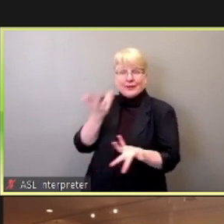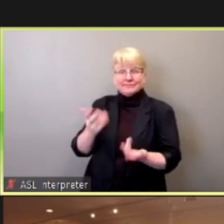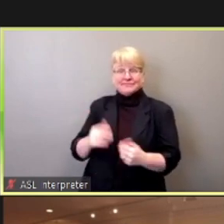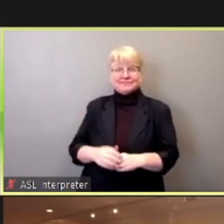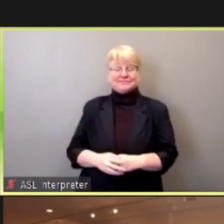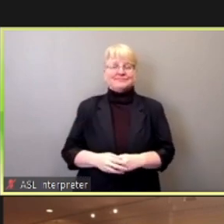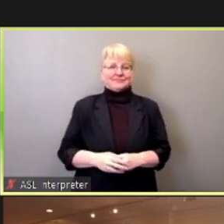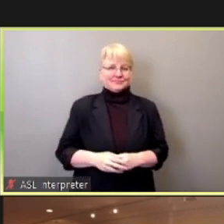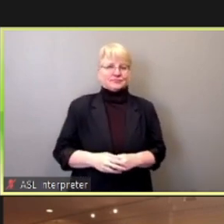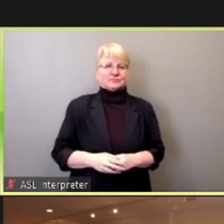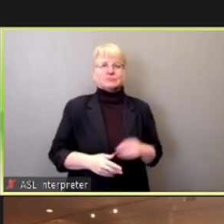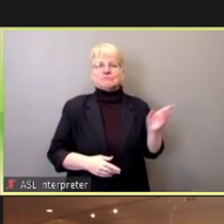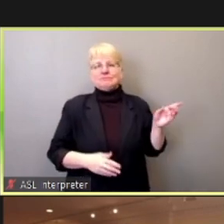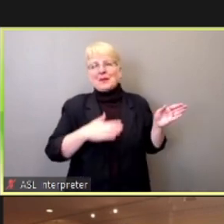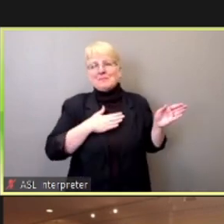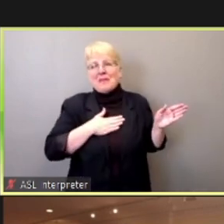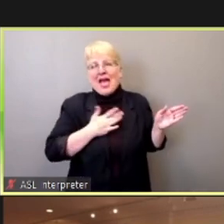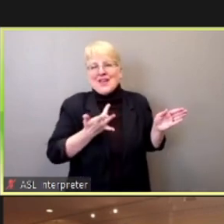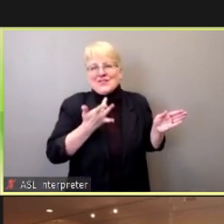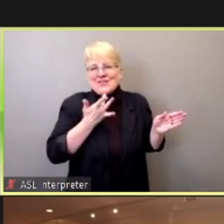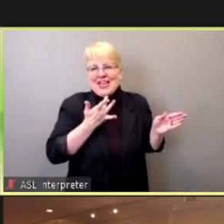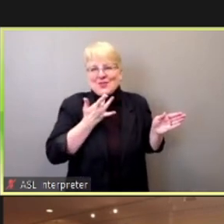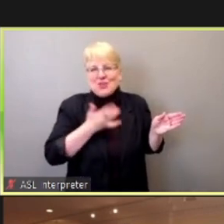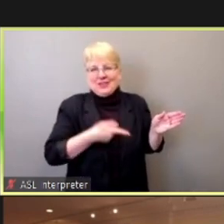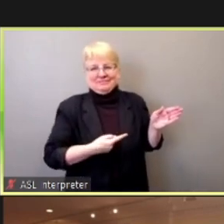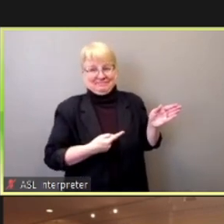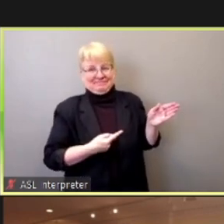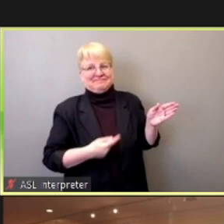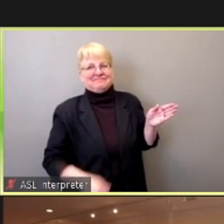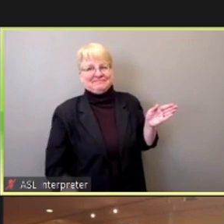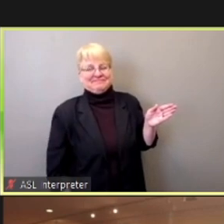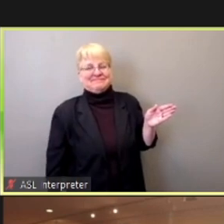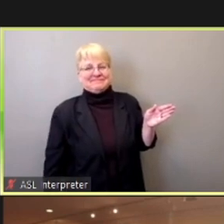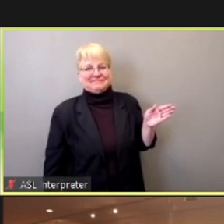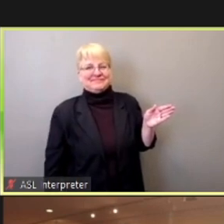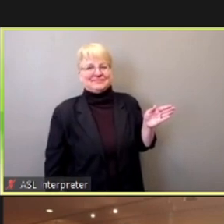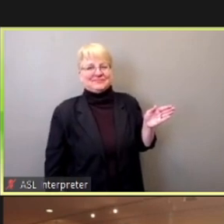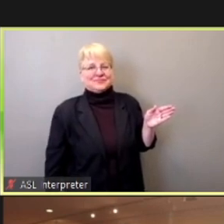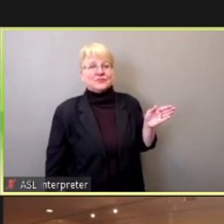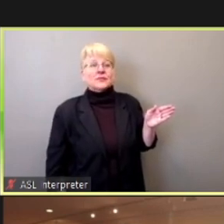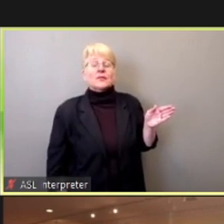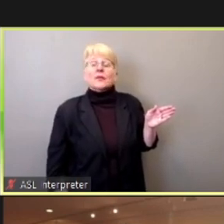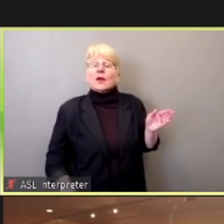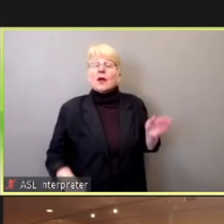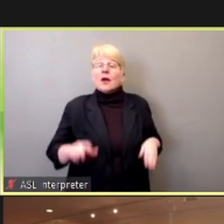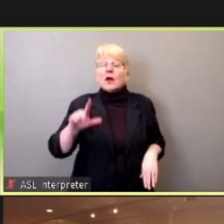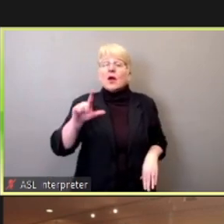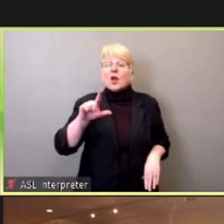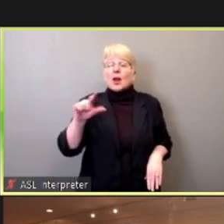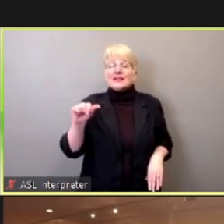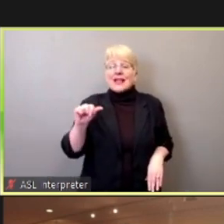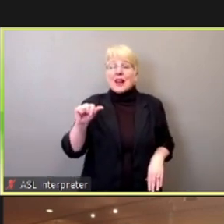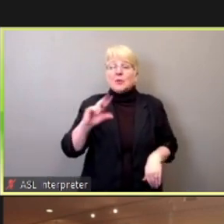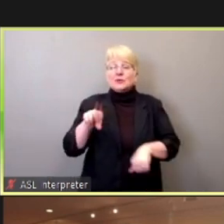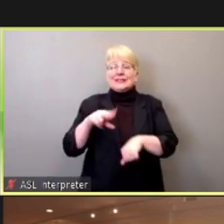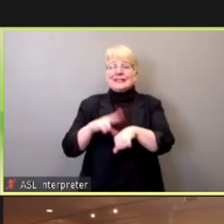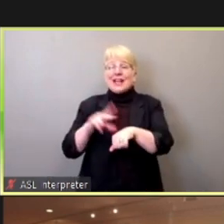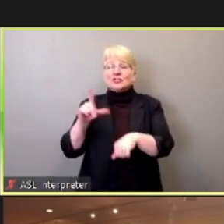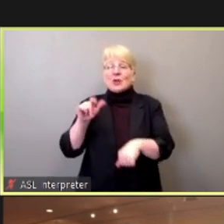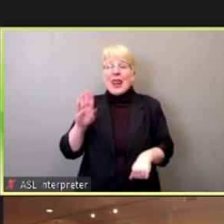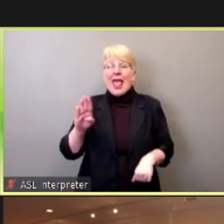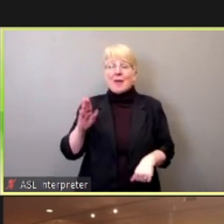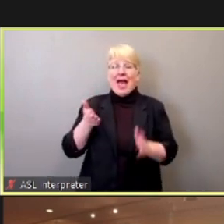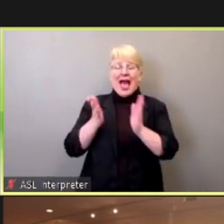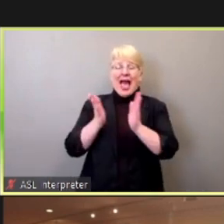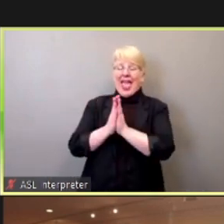This is my favorite slide. I'm going to take a minute. I asked Los Alamos National Lab to simplify it for all of you, and they got it